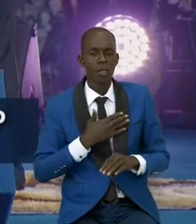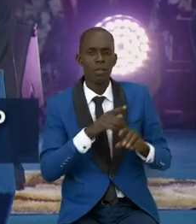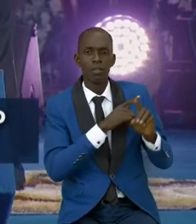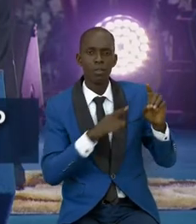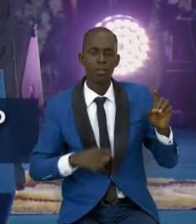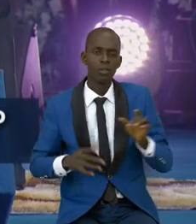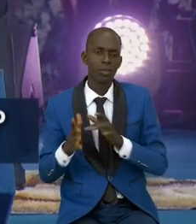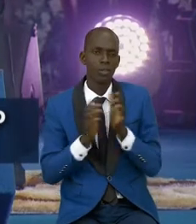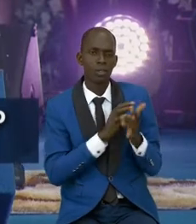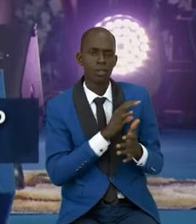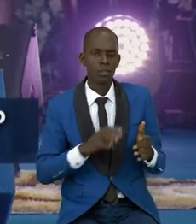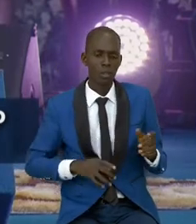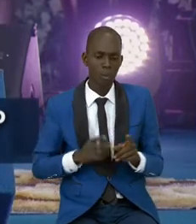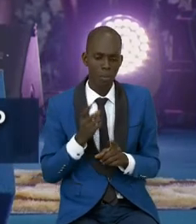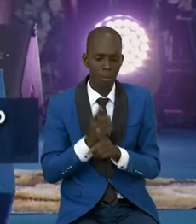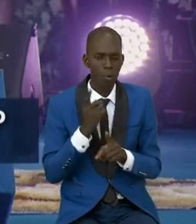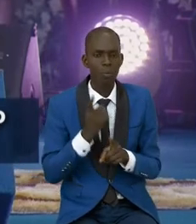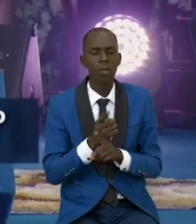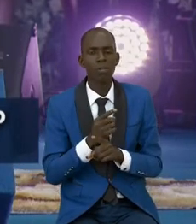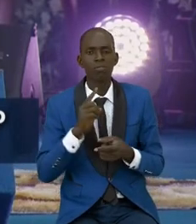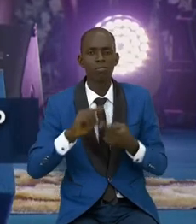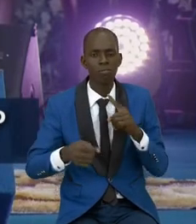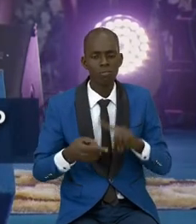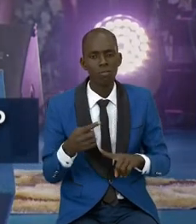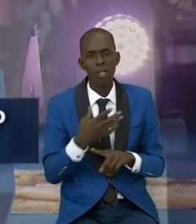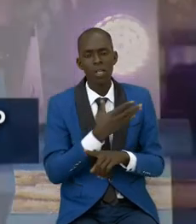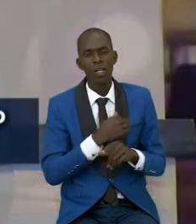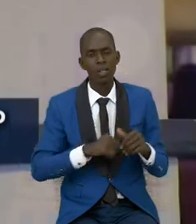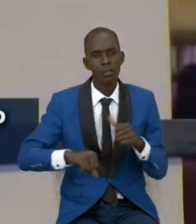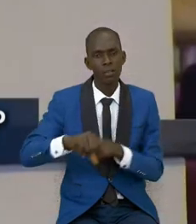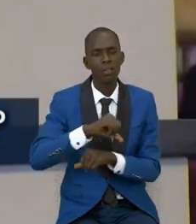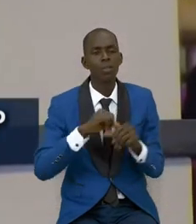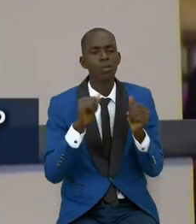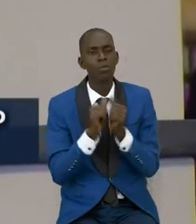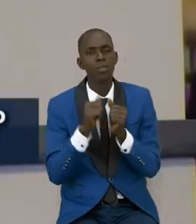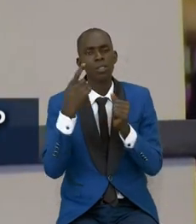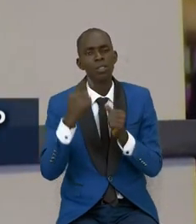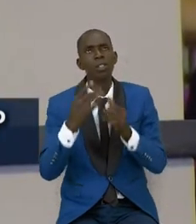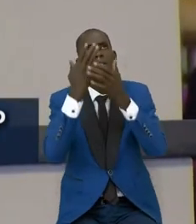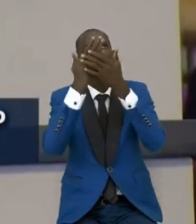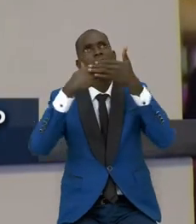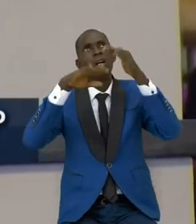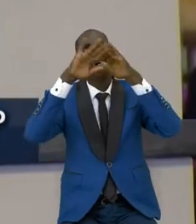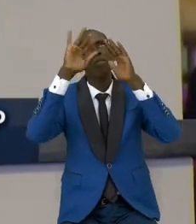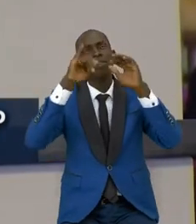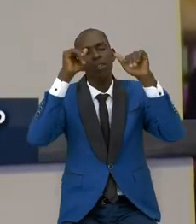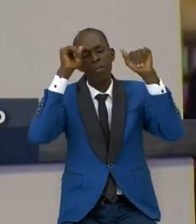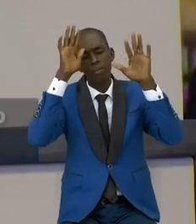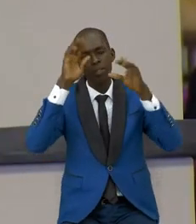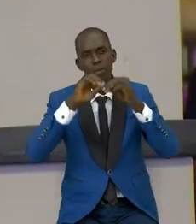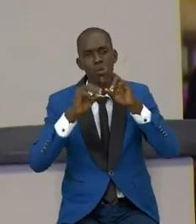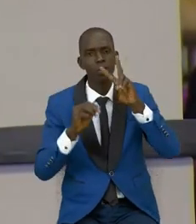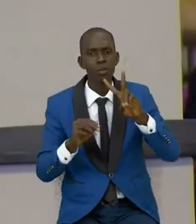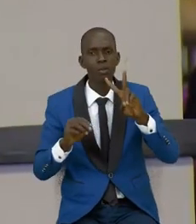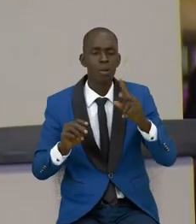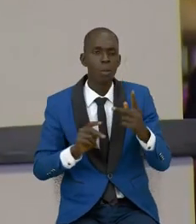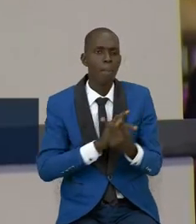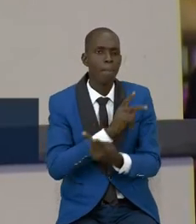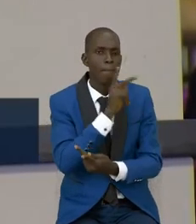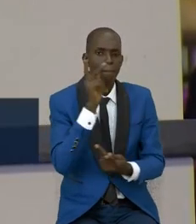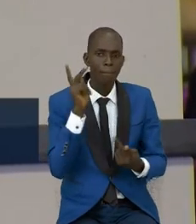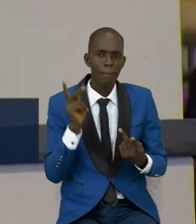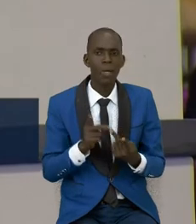Proper relationship and fellowship with the Heavenly Father. Number two, perfect